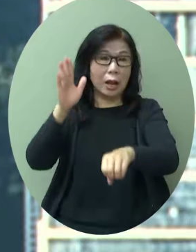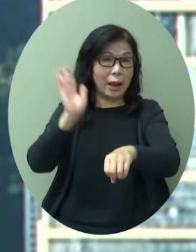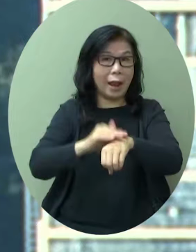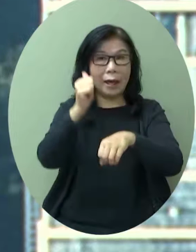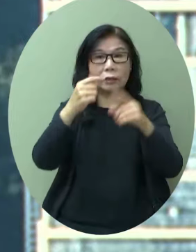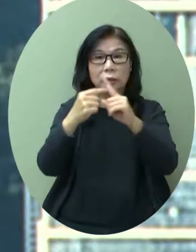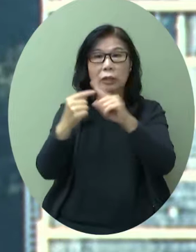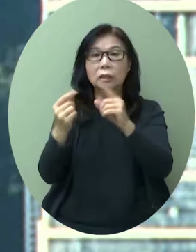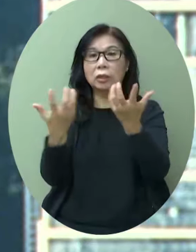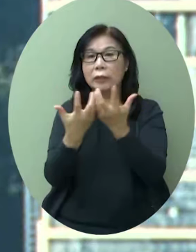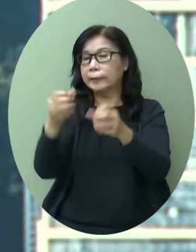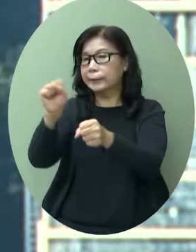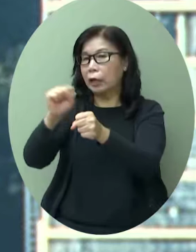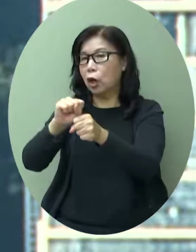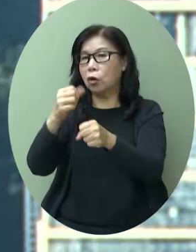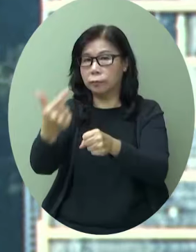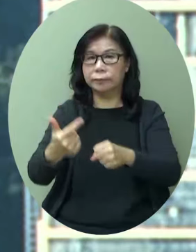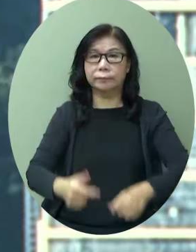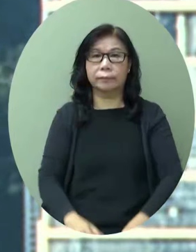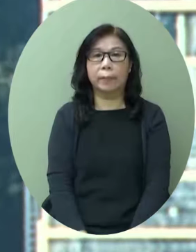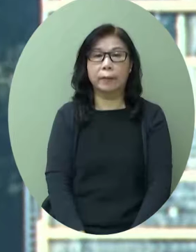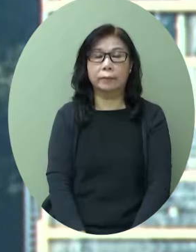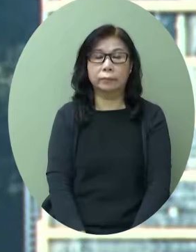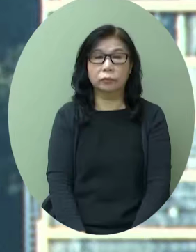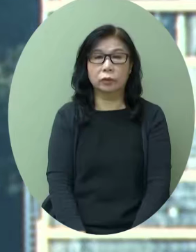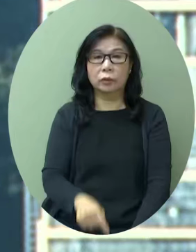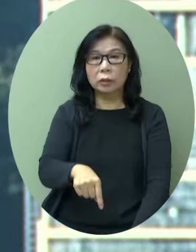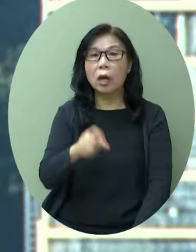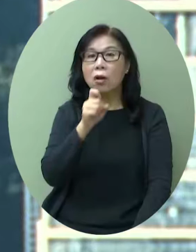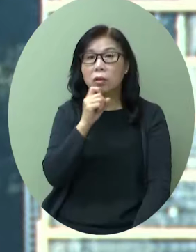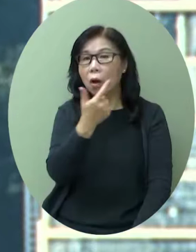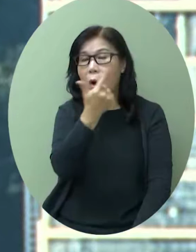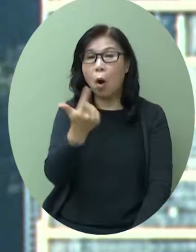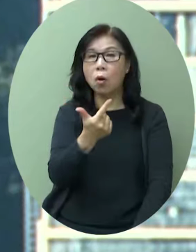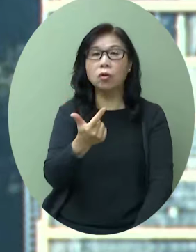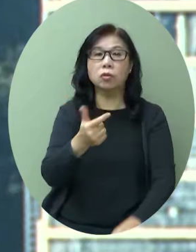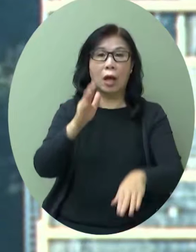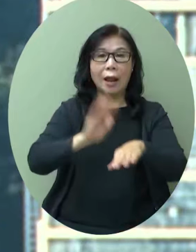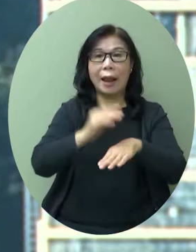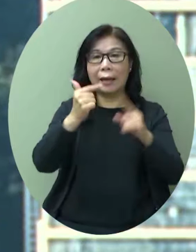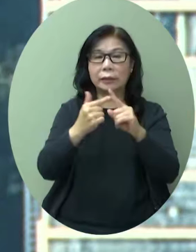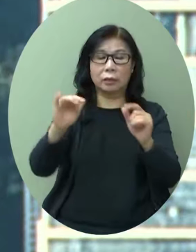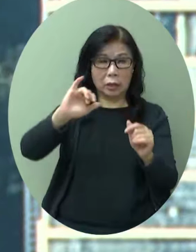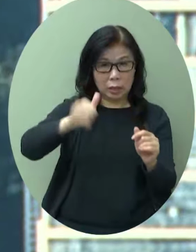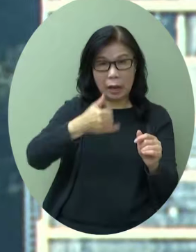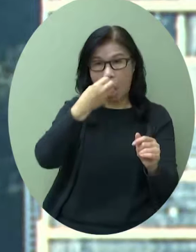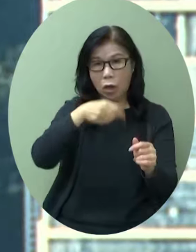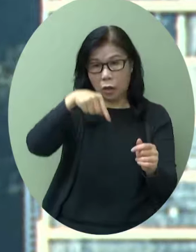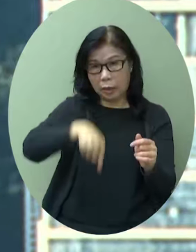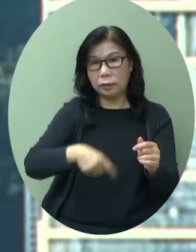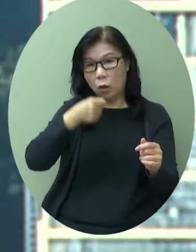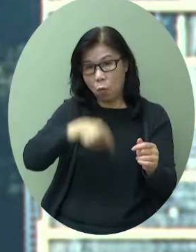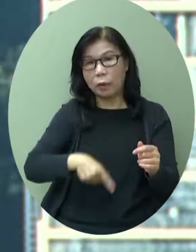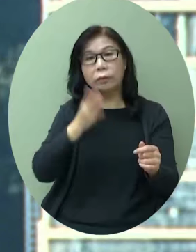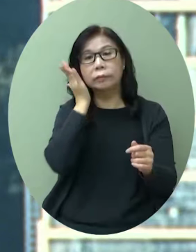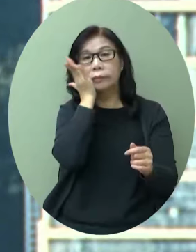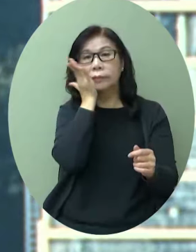So in other words, more talents are now coming to settle in Hong Kong. The second incident was the scheme that